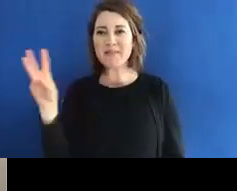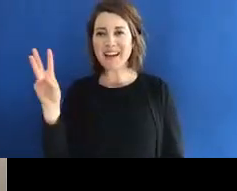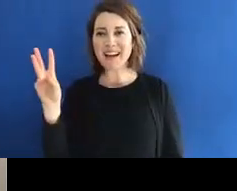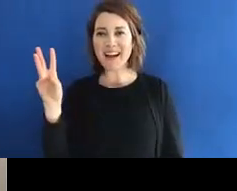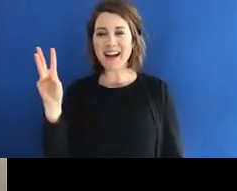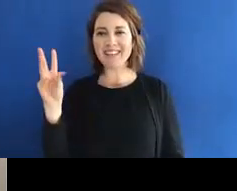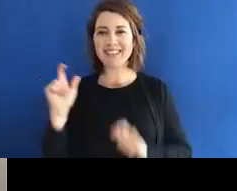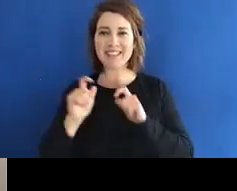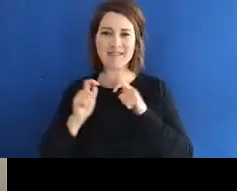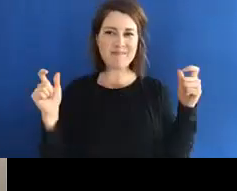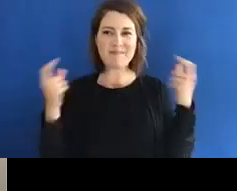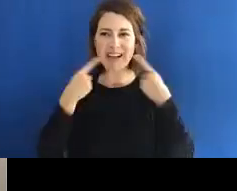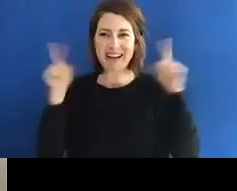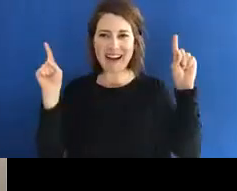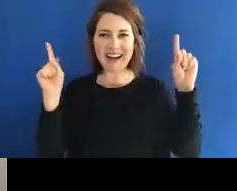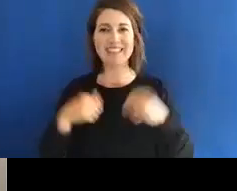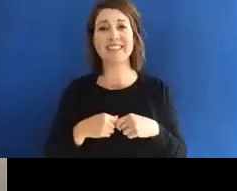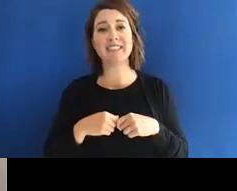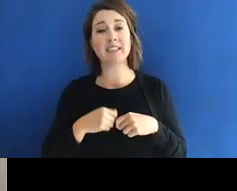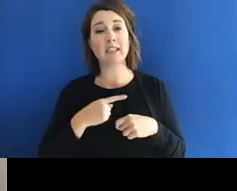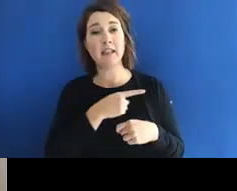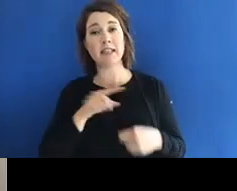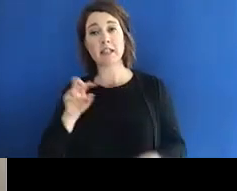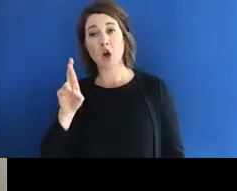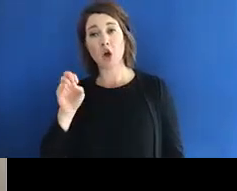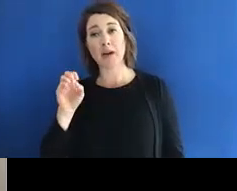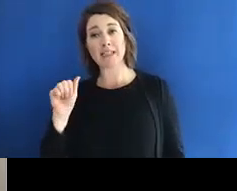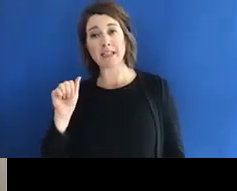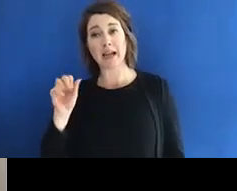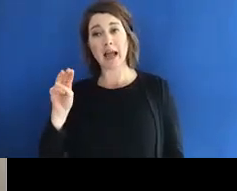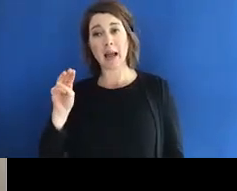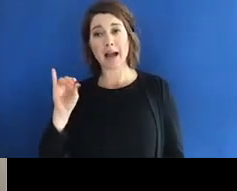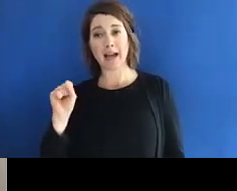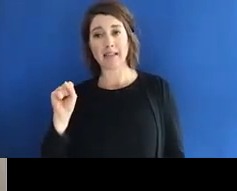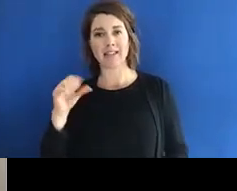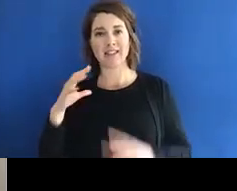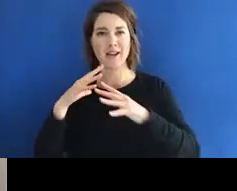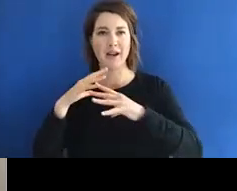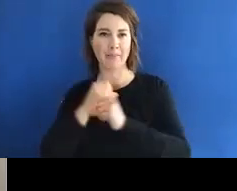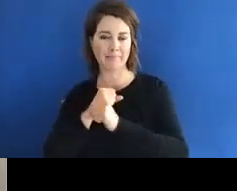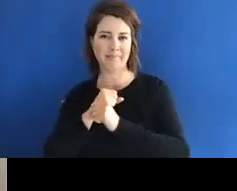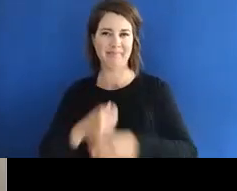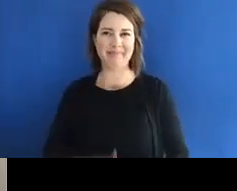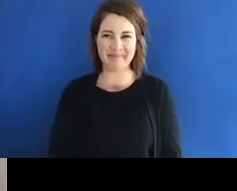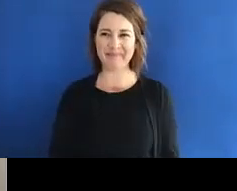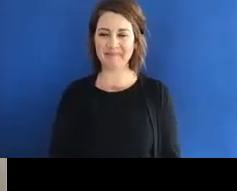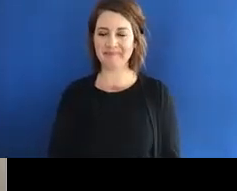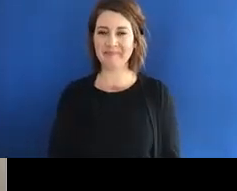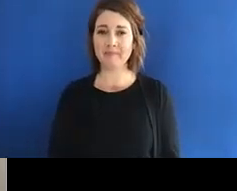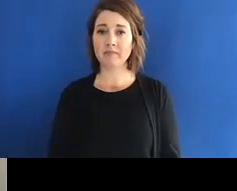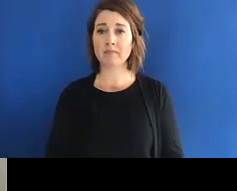new management information system, the RSA MIS for short. At the end of